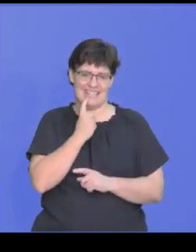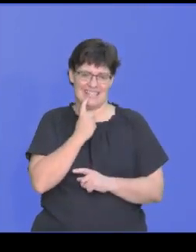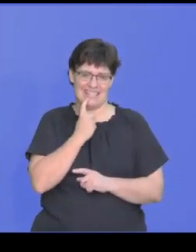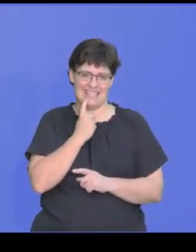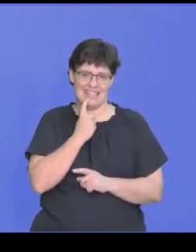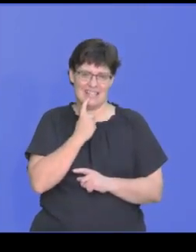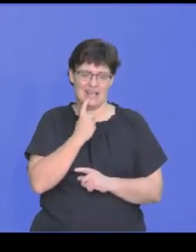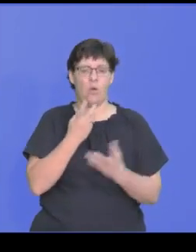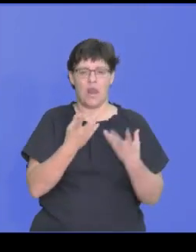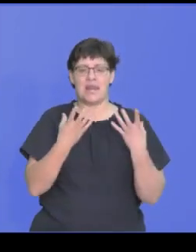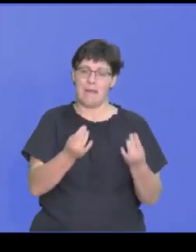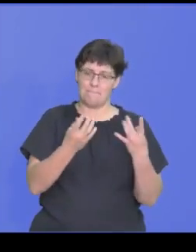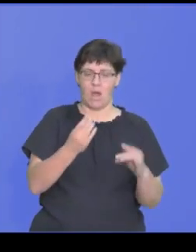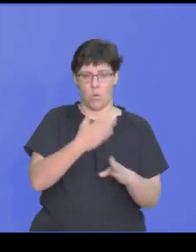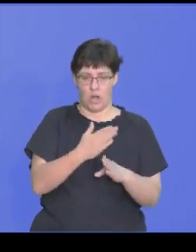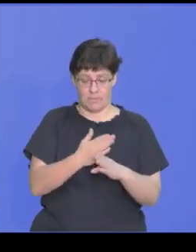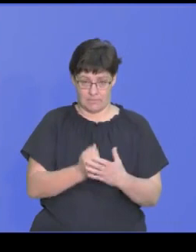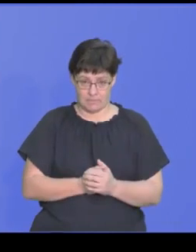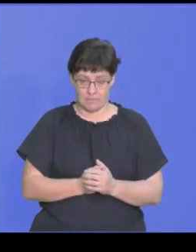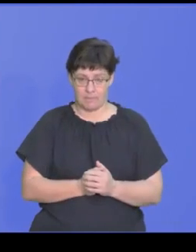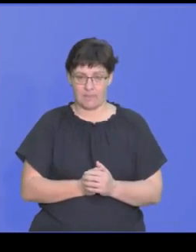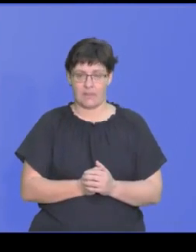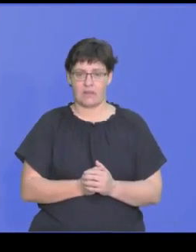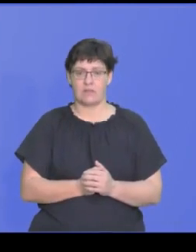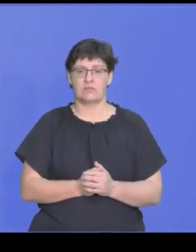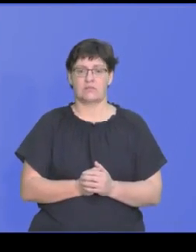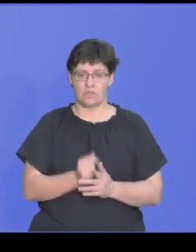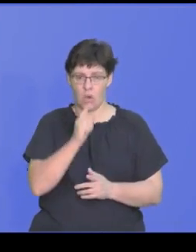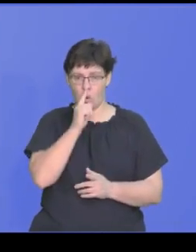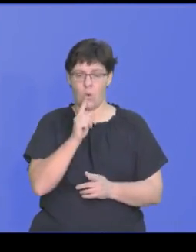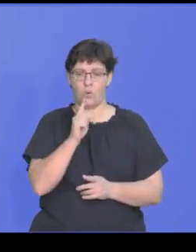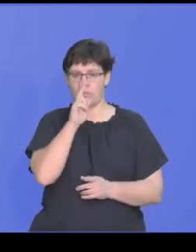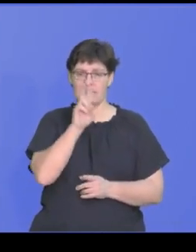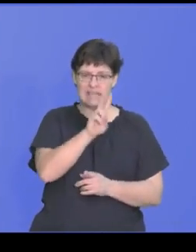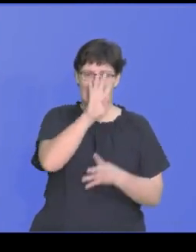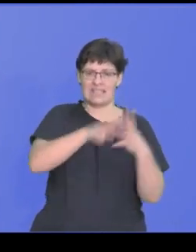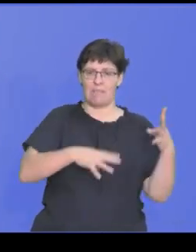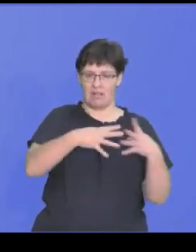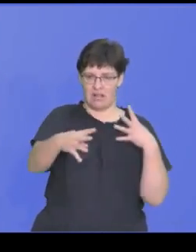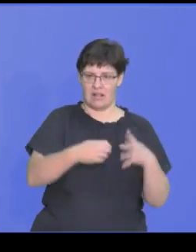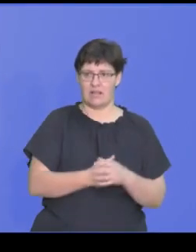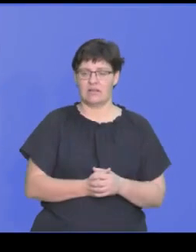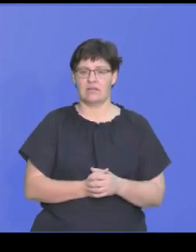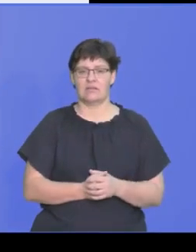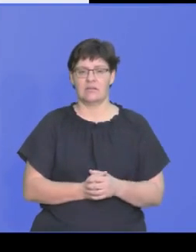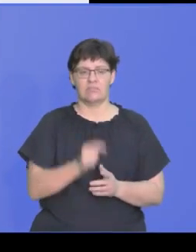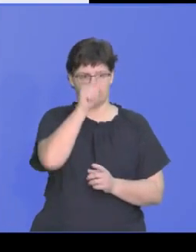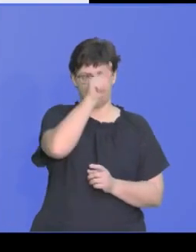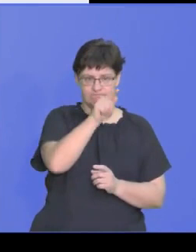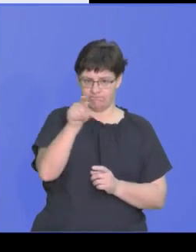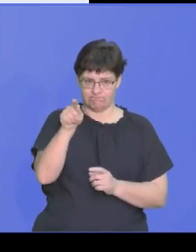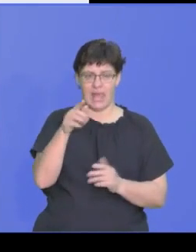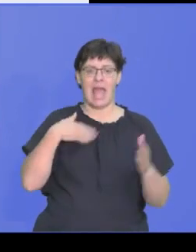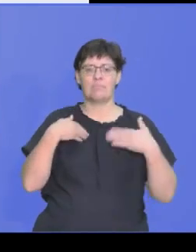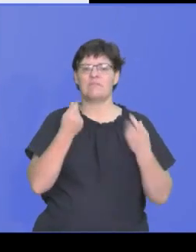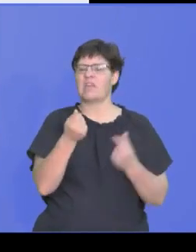to actually work with the numbers without the unit. And now I need to go to the table to see what